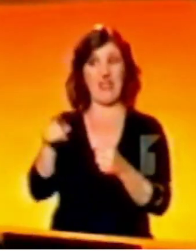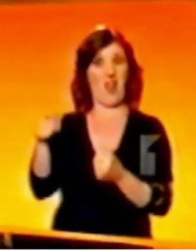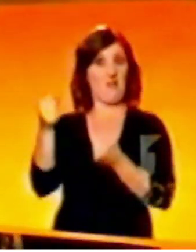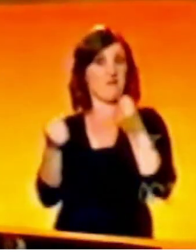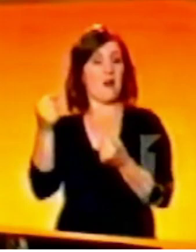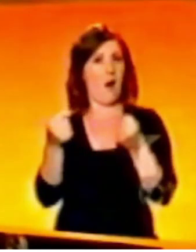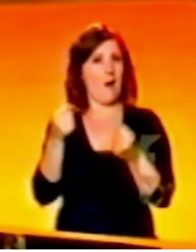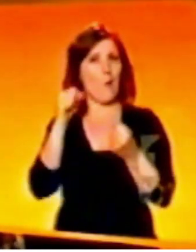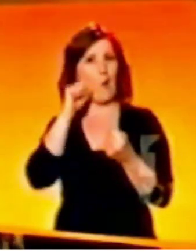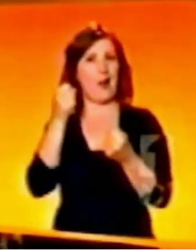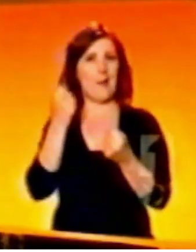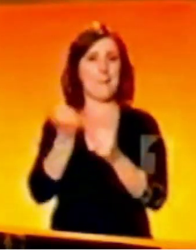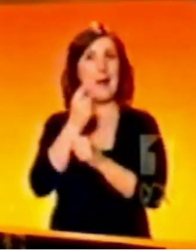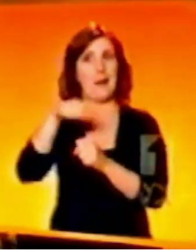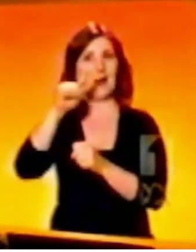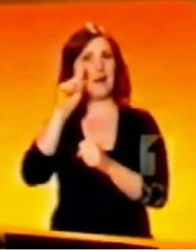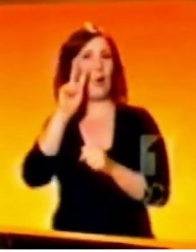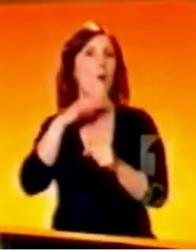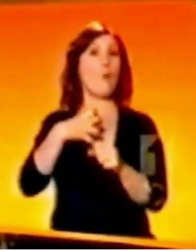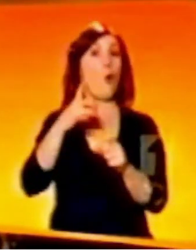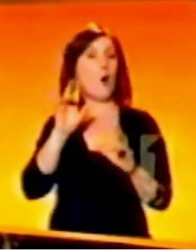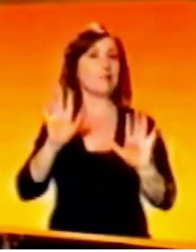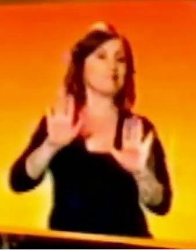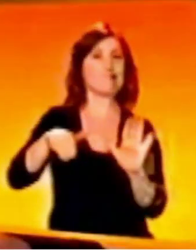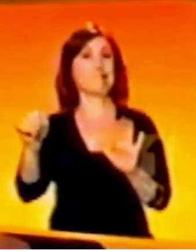increases the attractiveness potential?